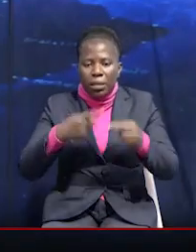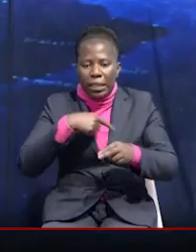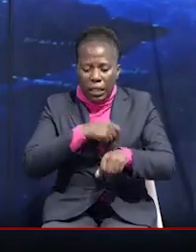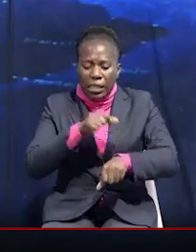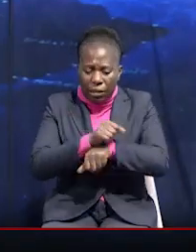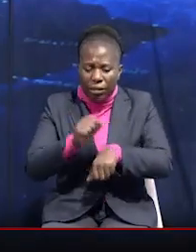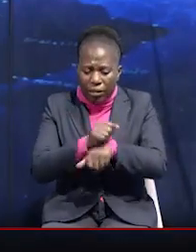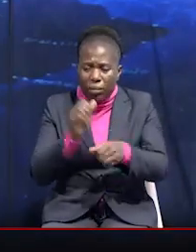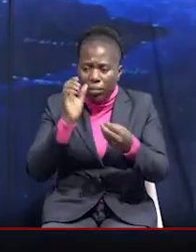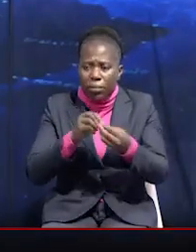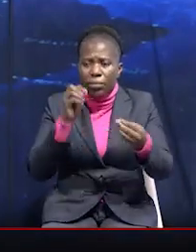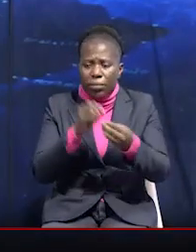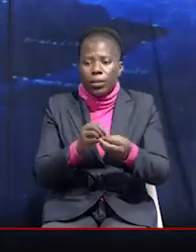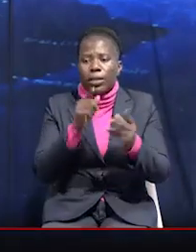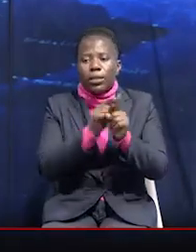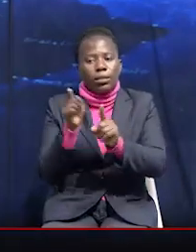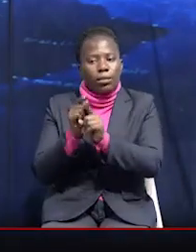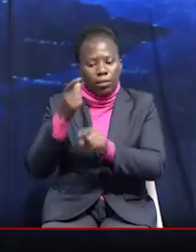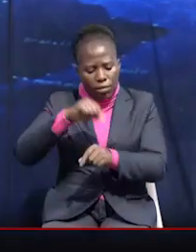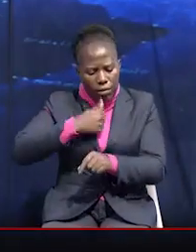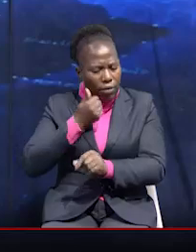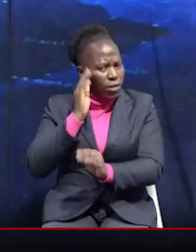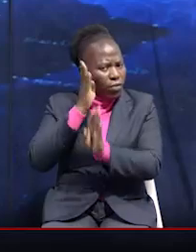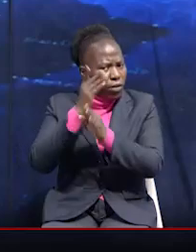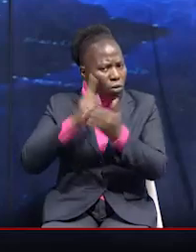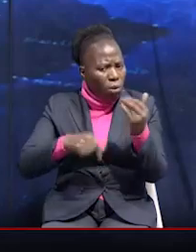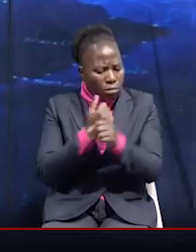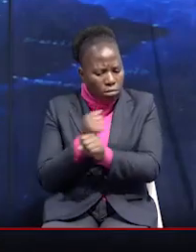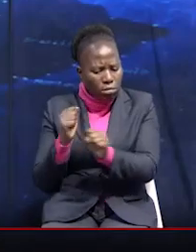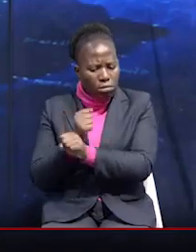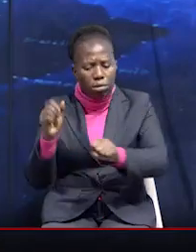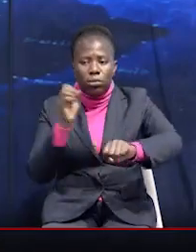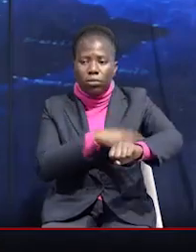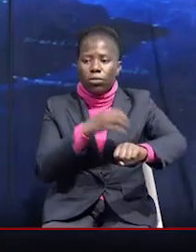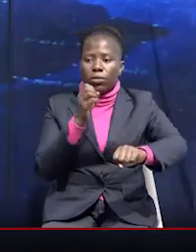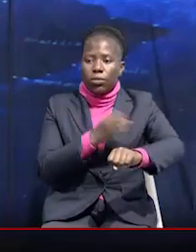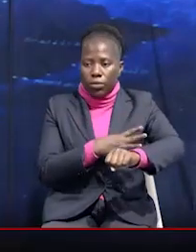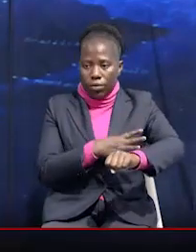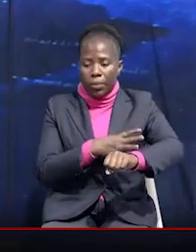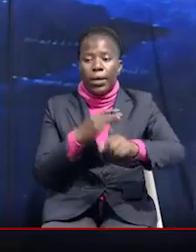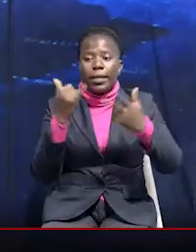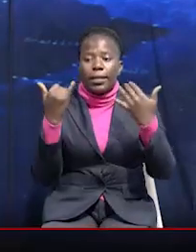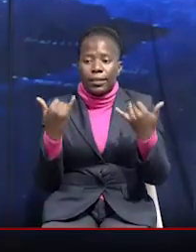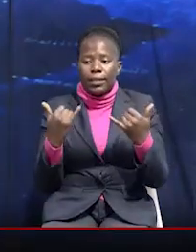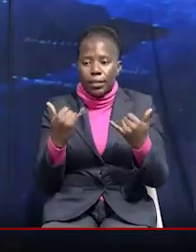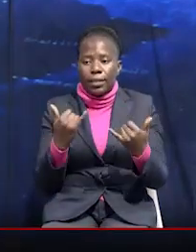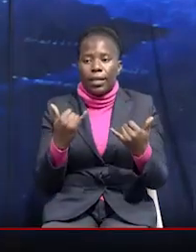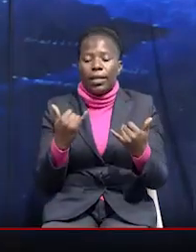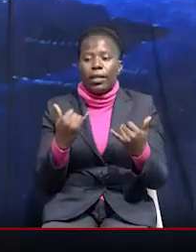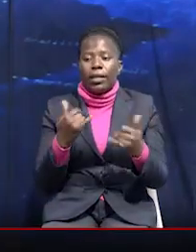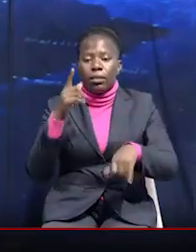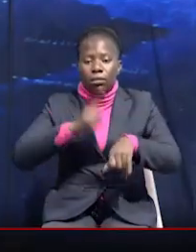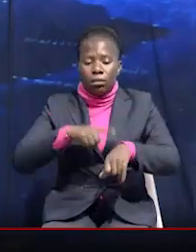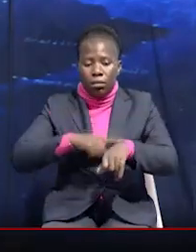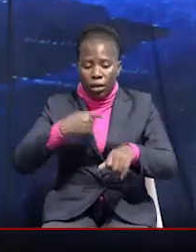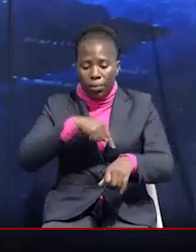so much, we will even deepen ourselves into savings and investment aspect. Then by the time we are even coming to realize